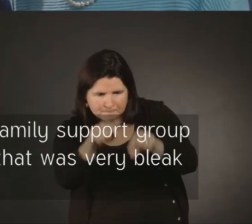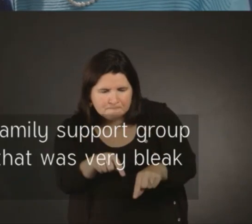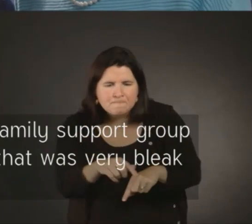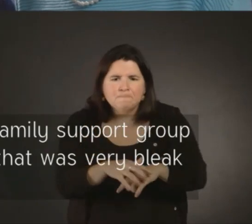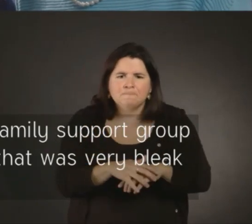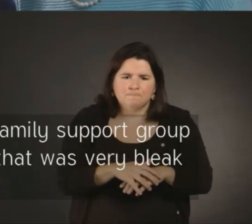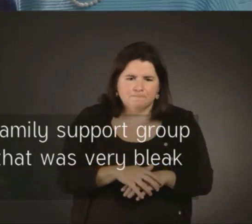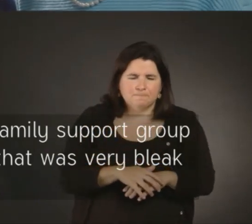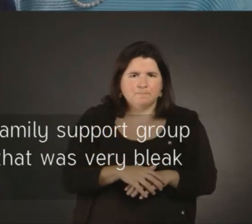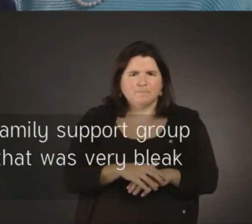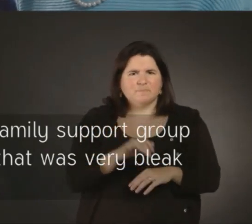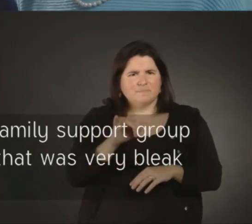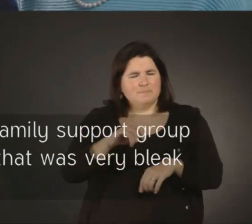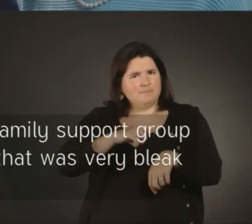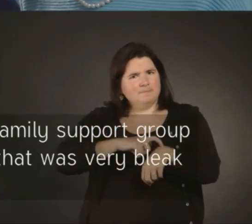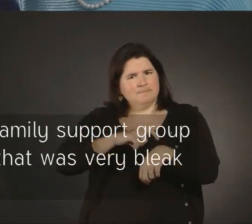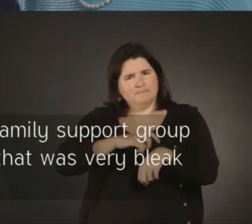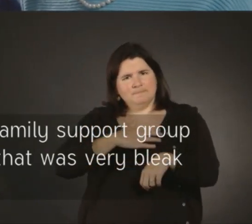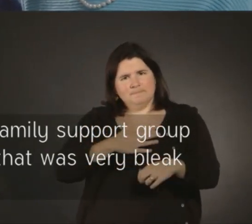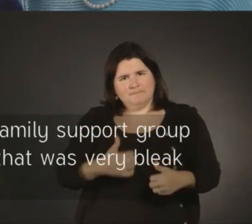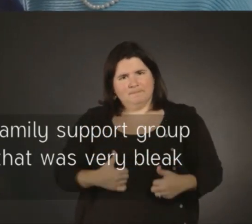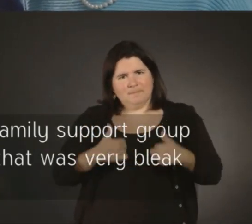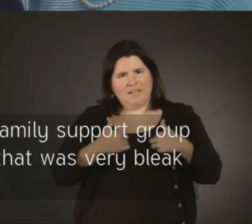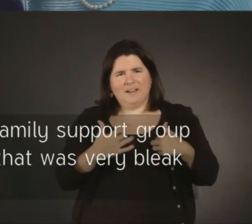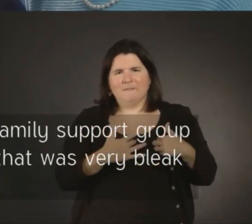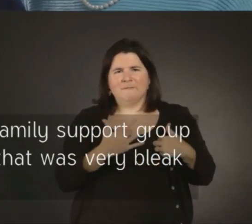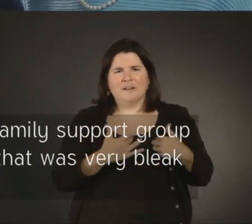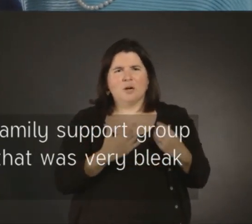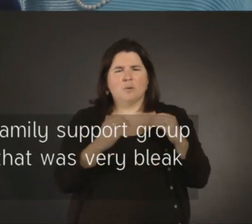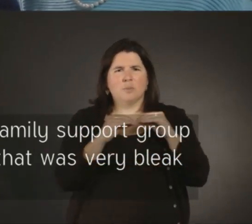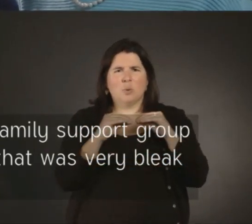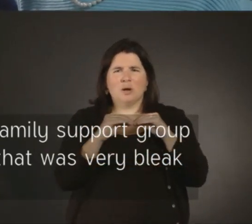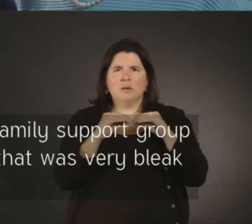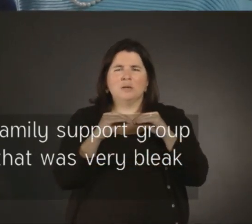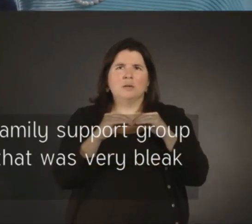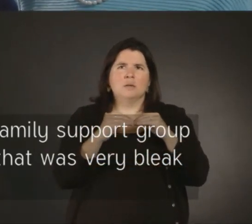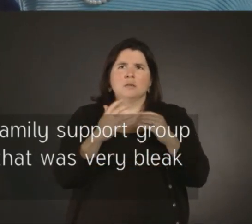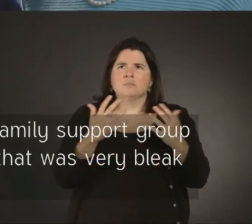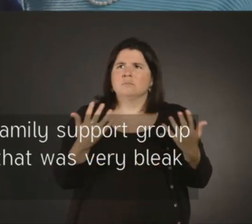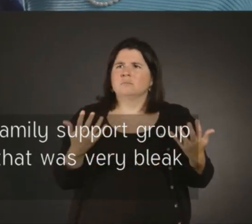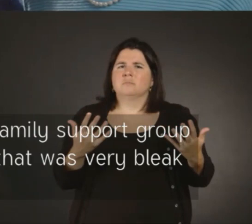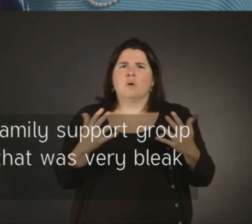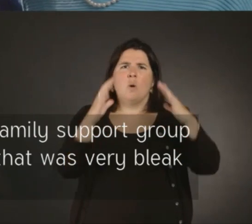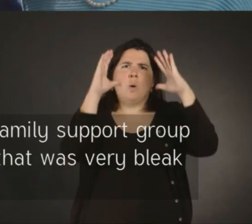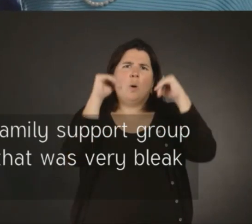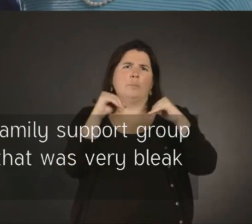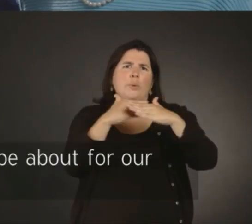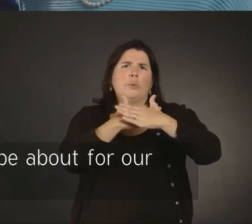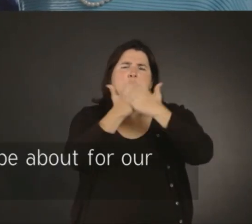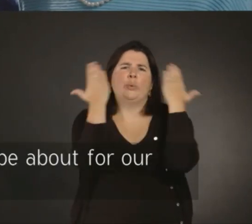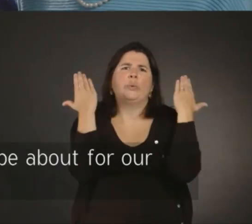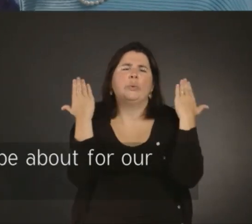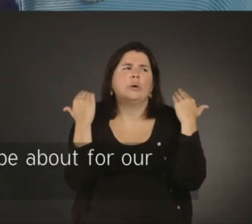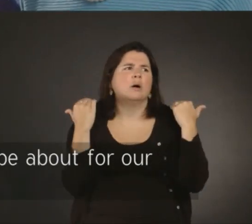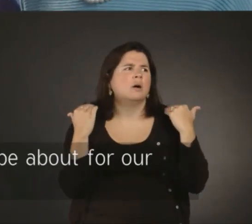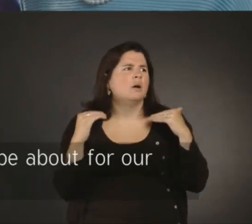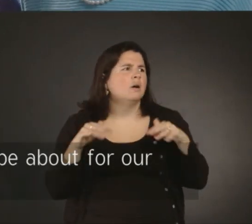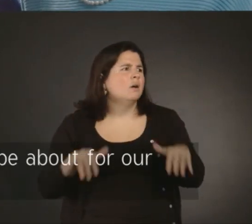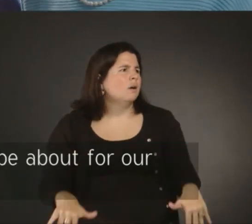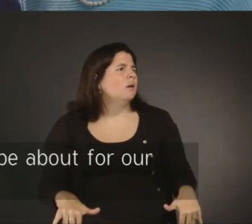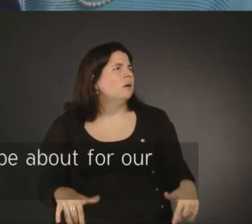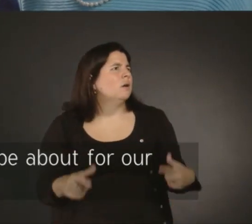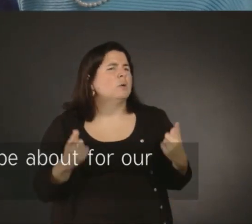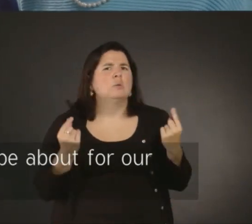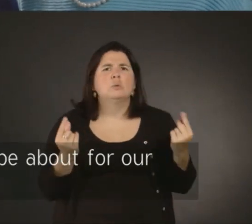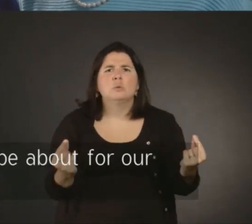of a period, I was kind of in a period that was very bleak, with no hope, wondering what